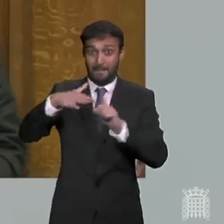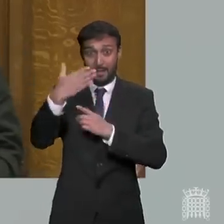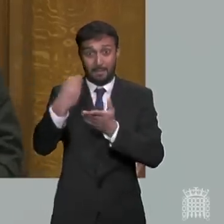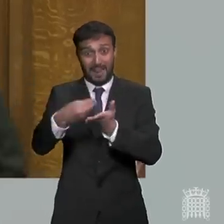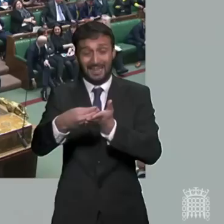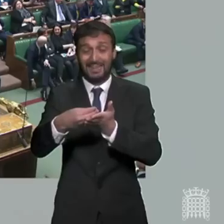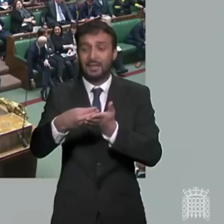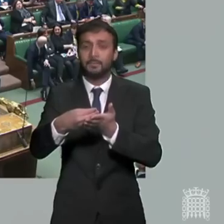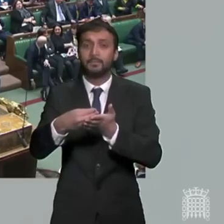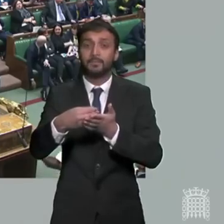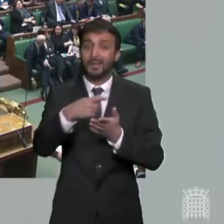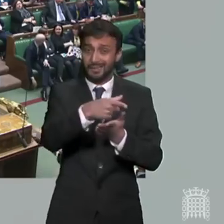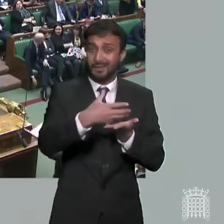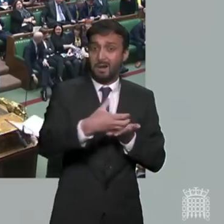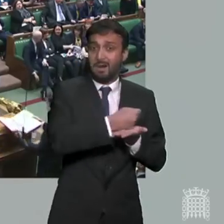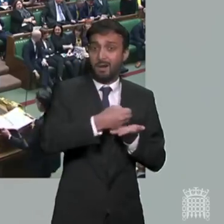side of the nurses?